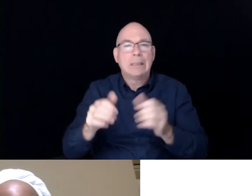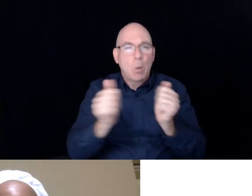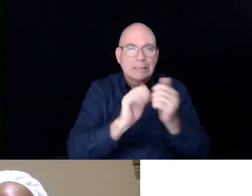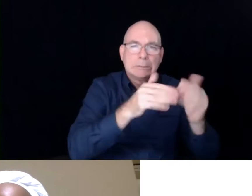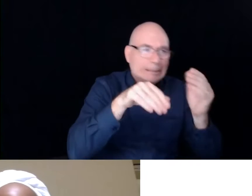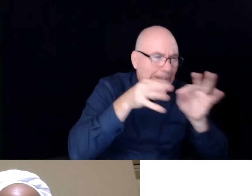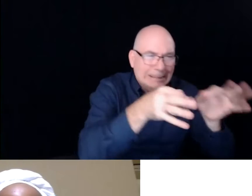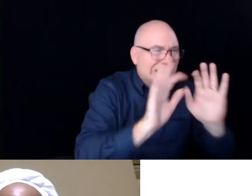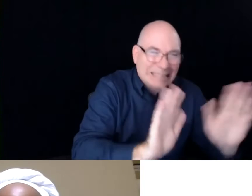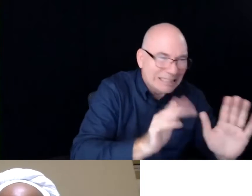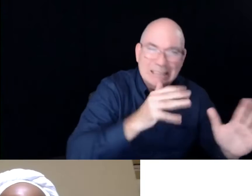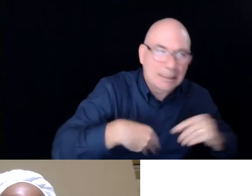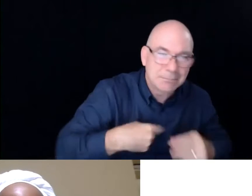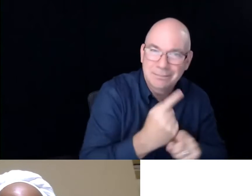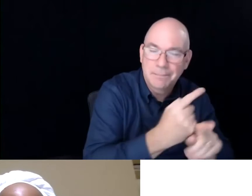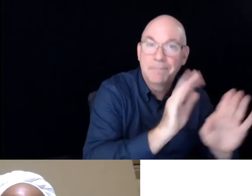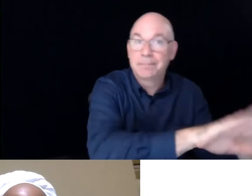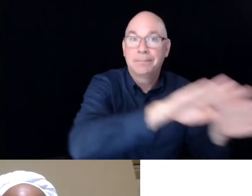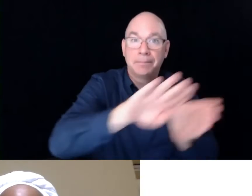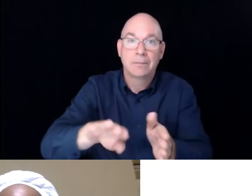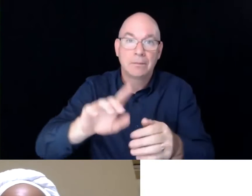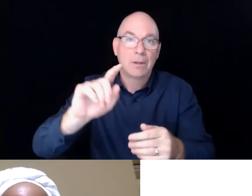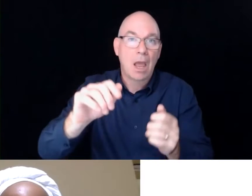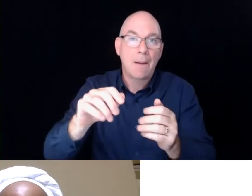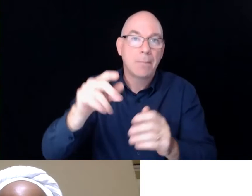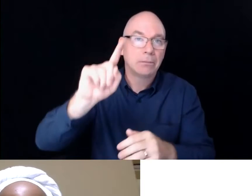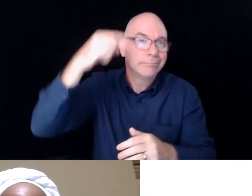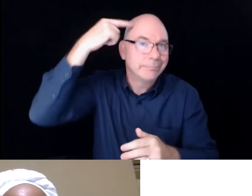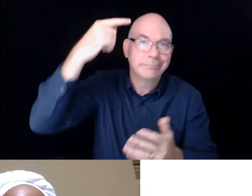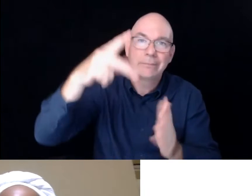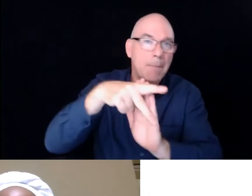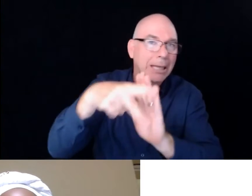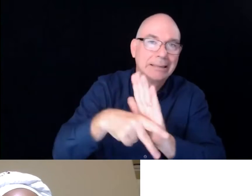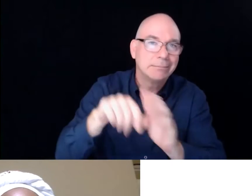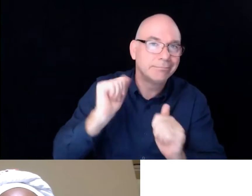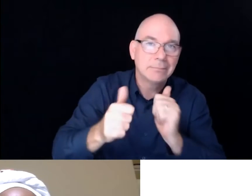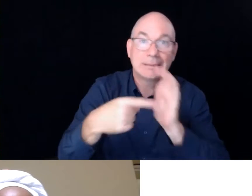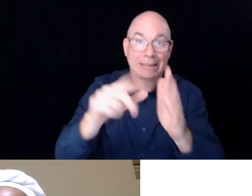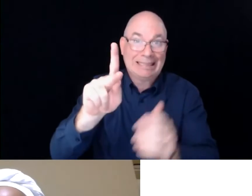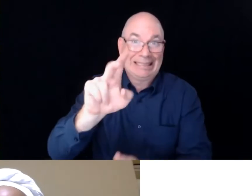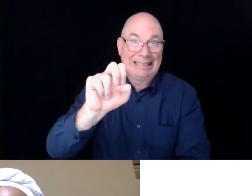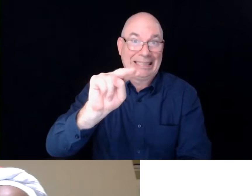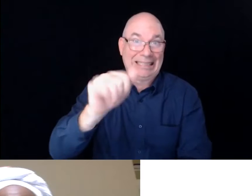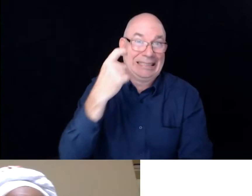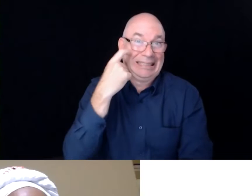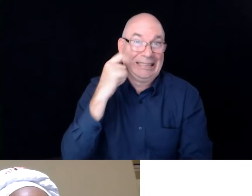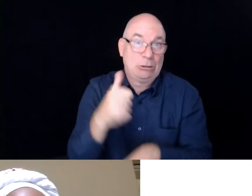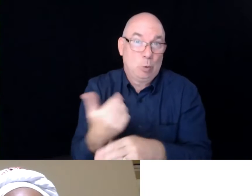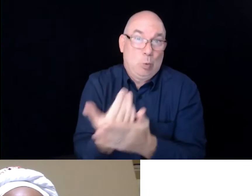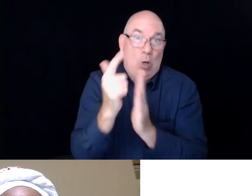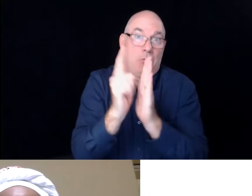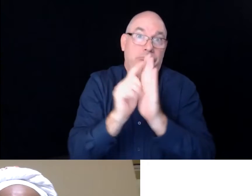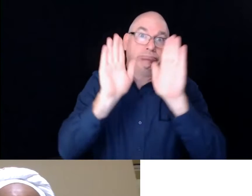just working with policies. If you don't have policies in a country, like now Kenya, we've just passed an amazing law, Children's